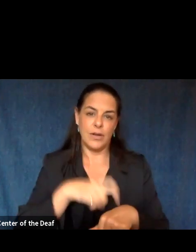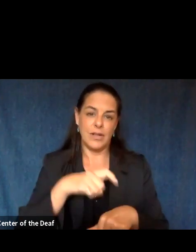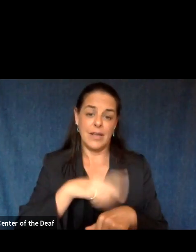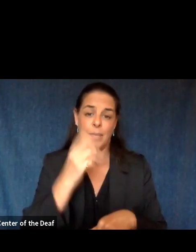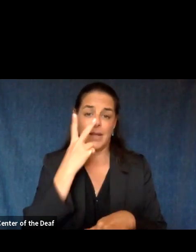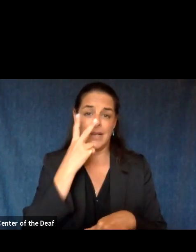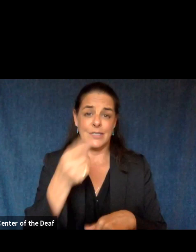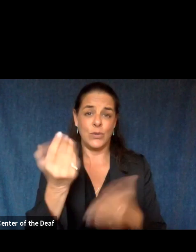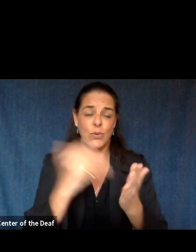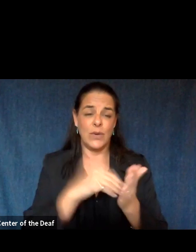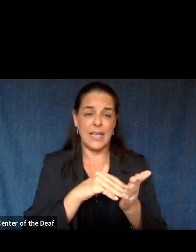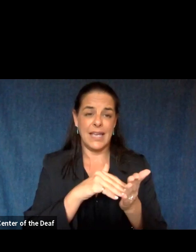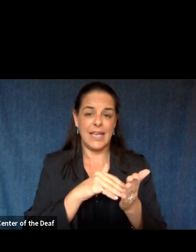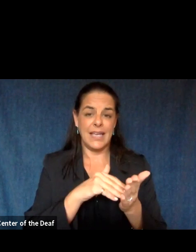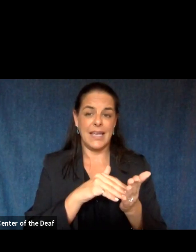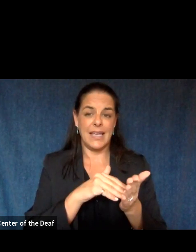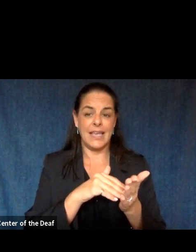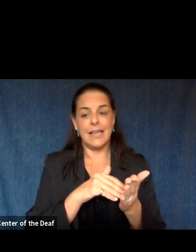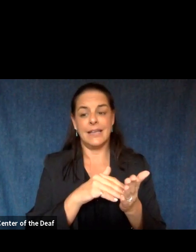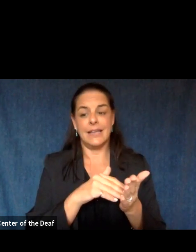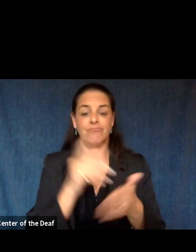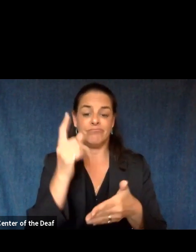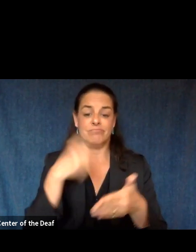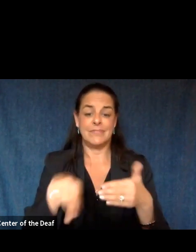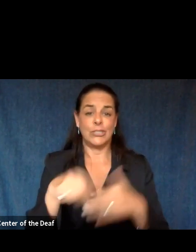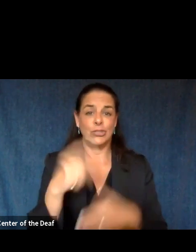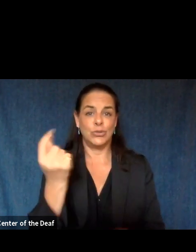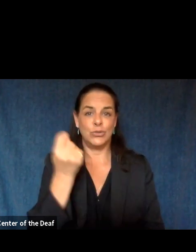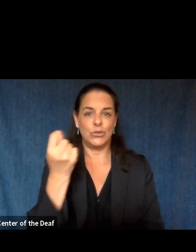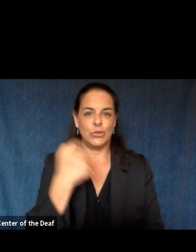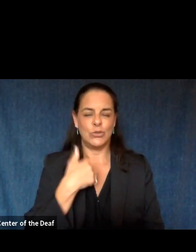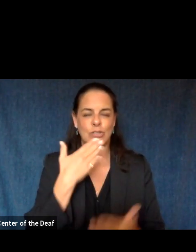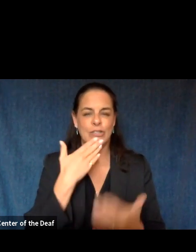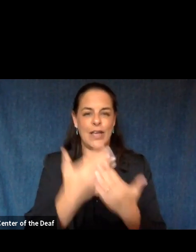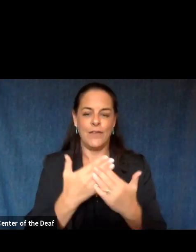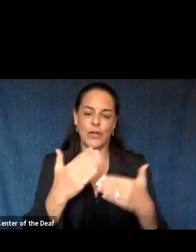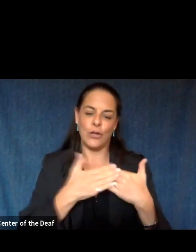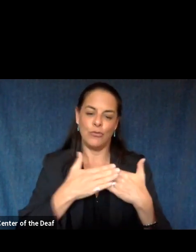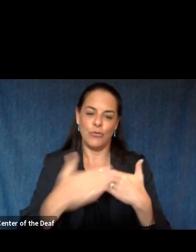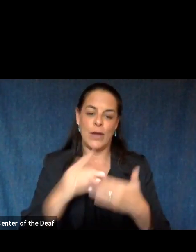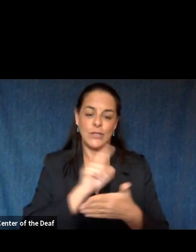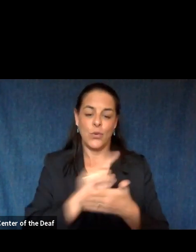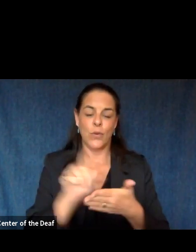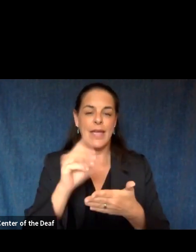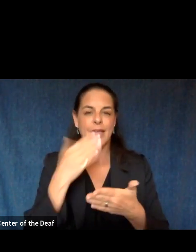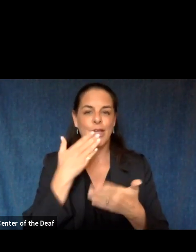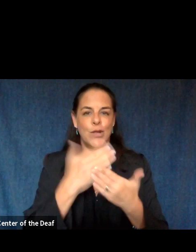will see you again for a media briefing next Tuesday. Have a good rest of your week and a good weekend.